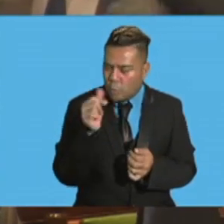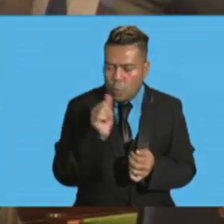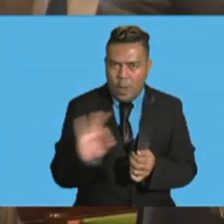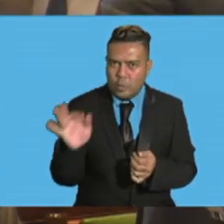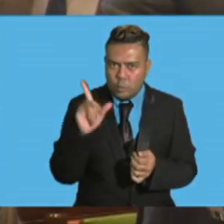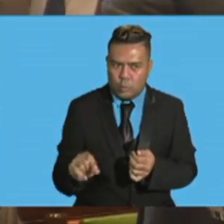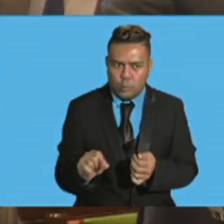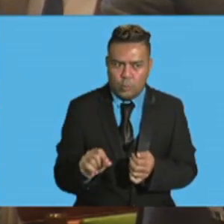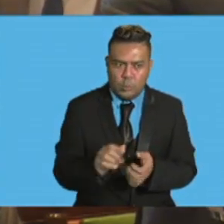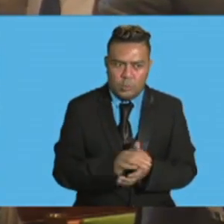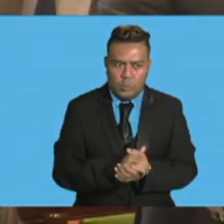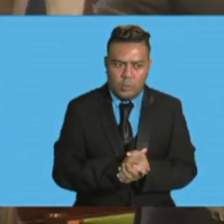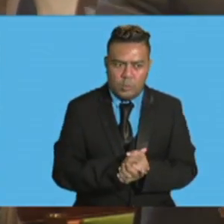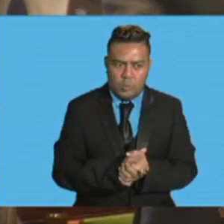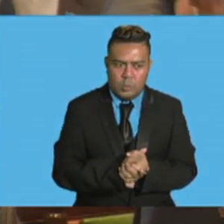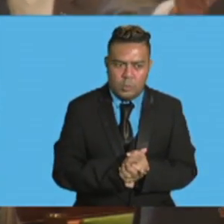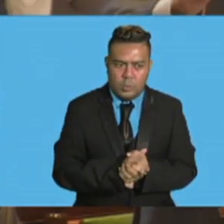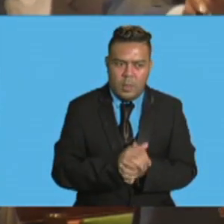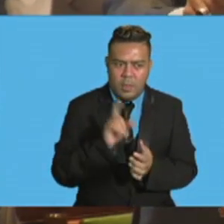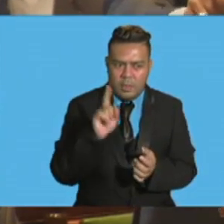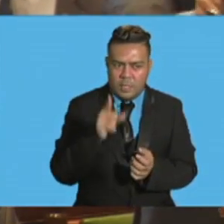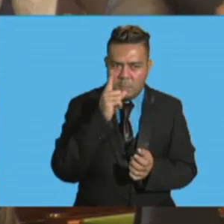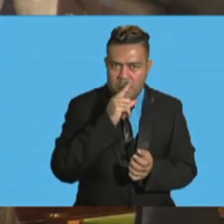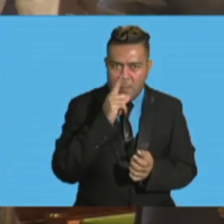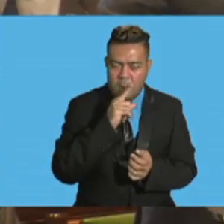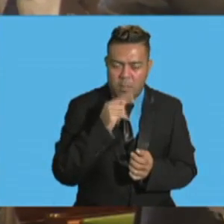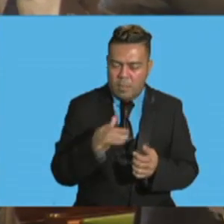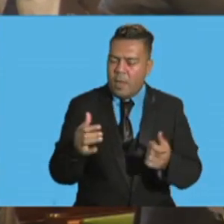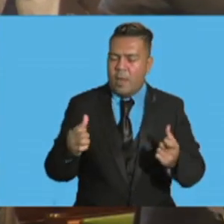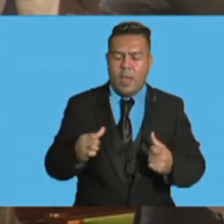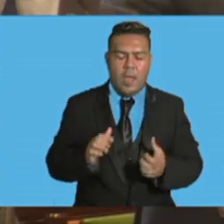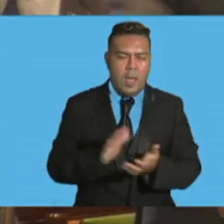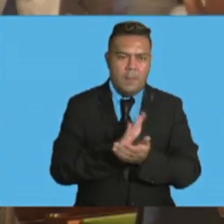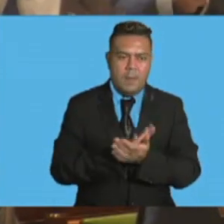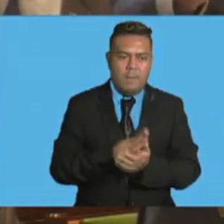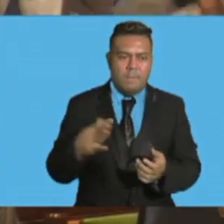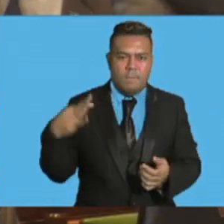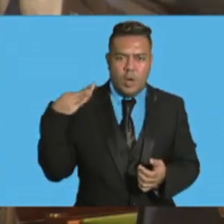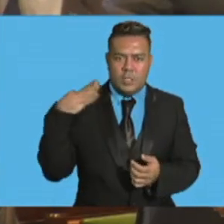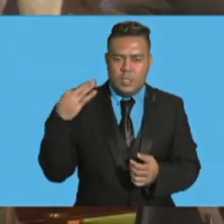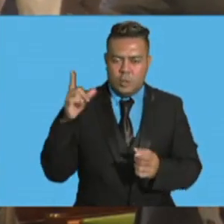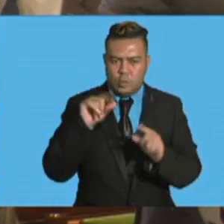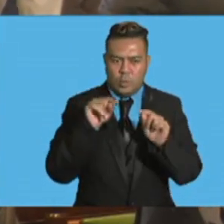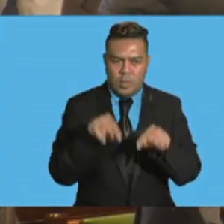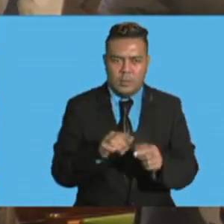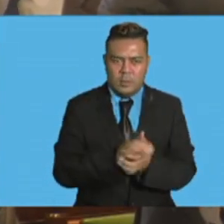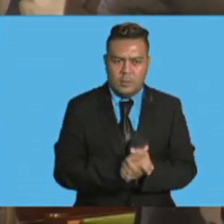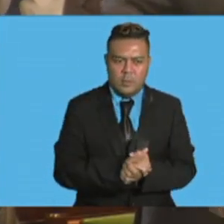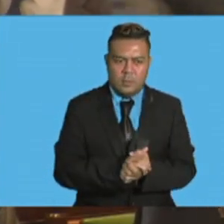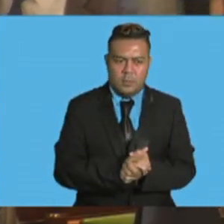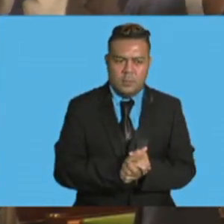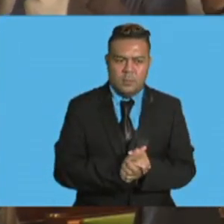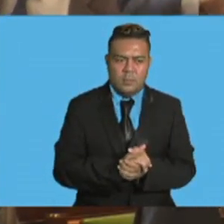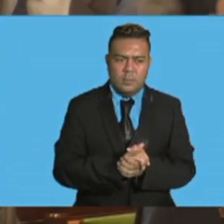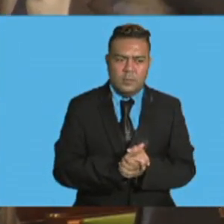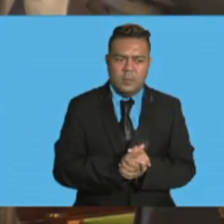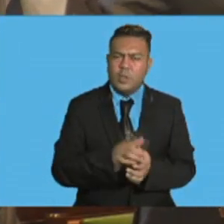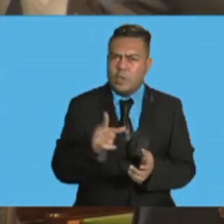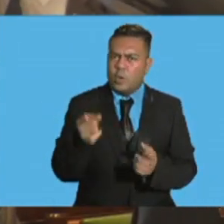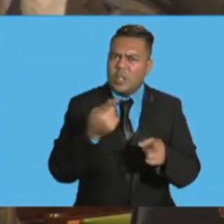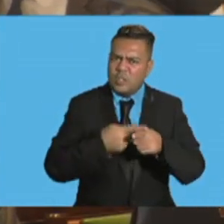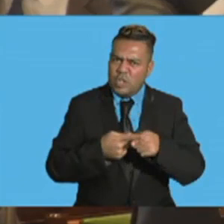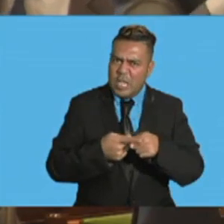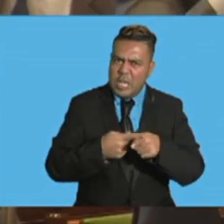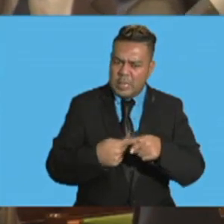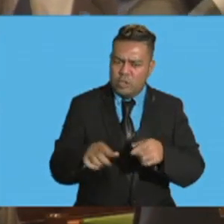want to do. These people gladly volunteered to do that. Order. What nonsense. Order. You need to go and check the English